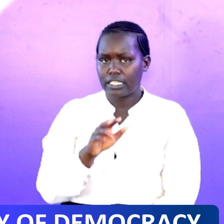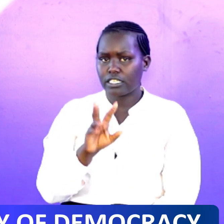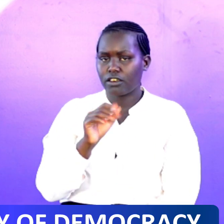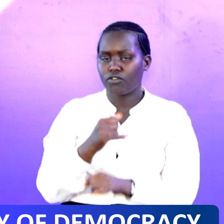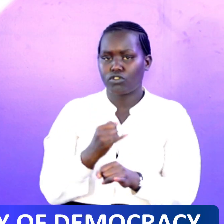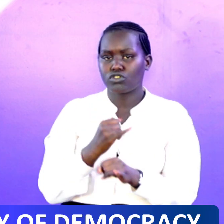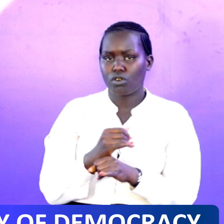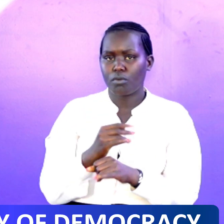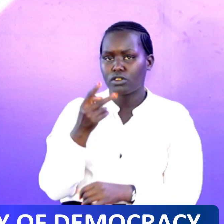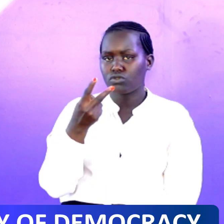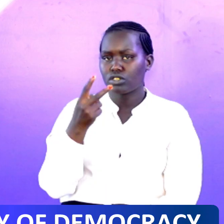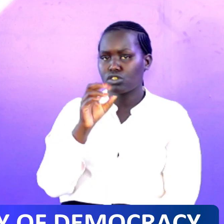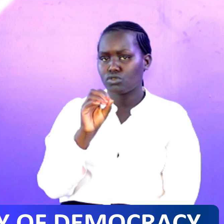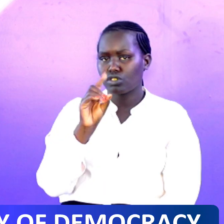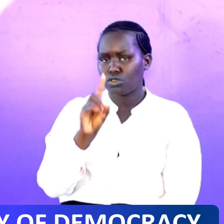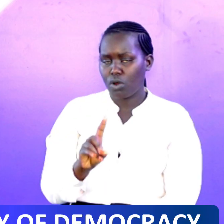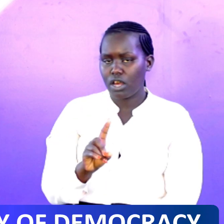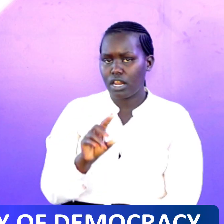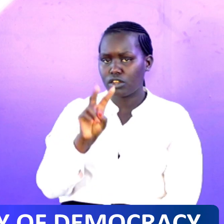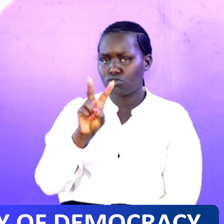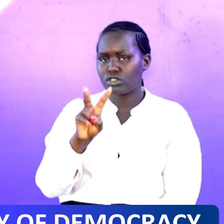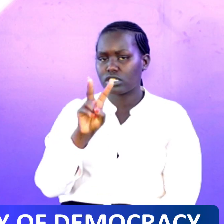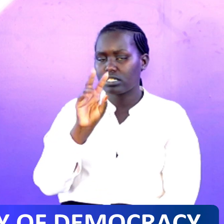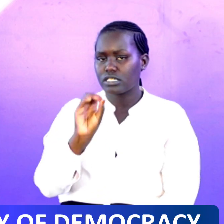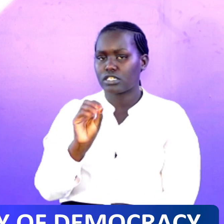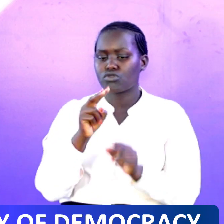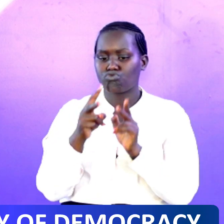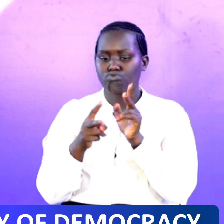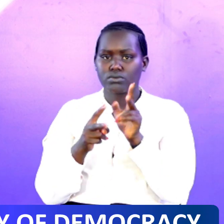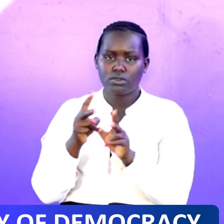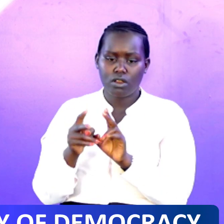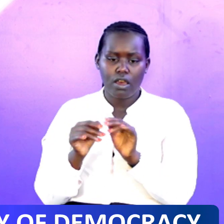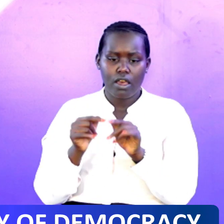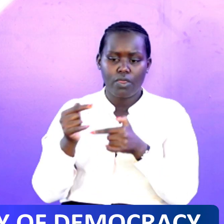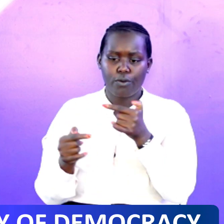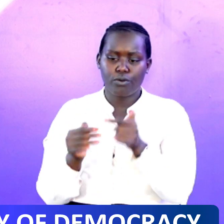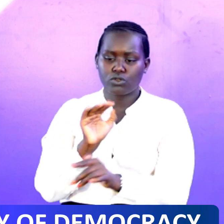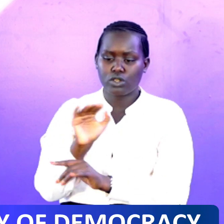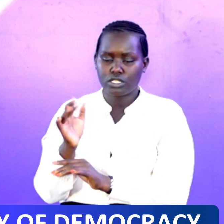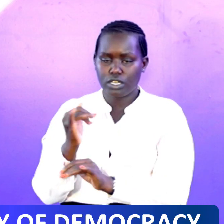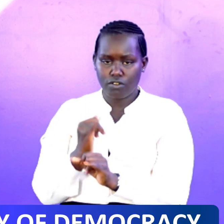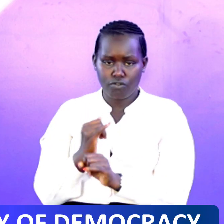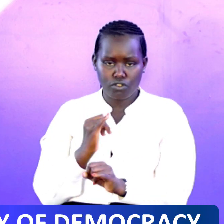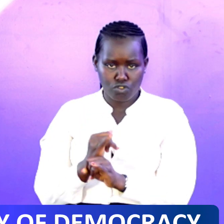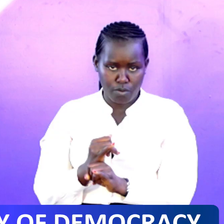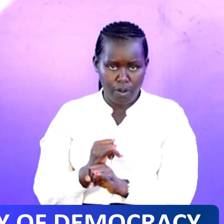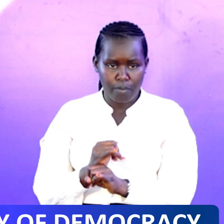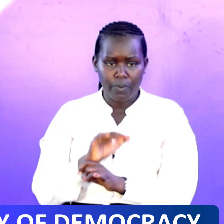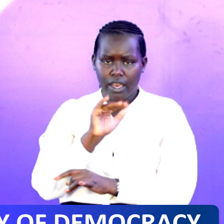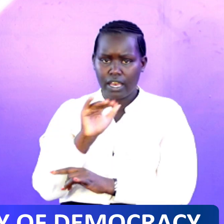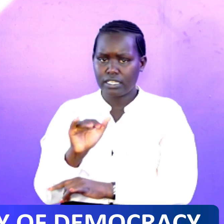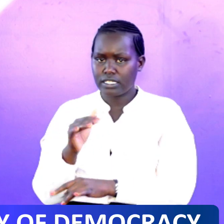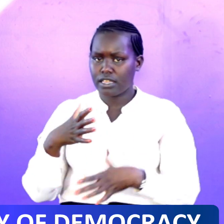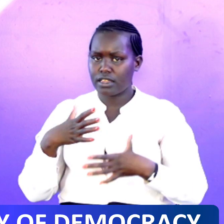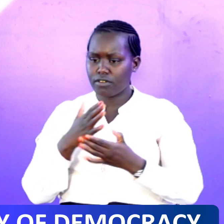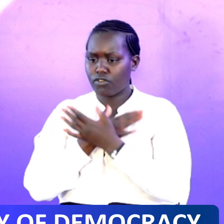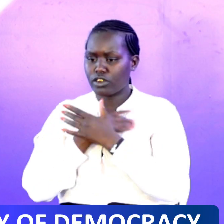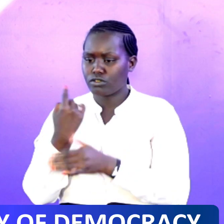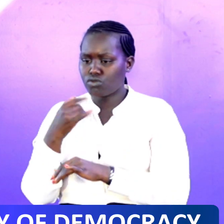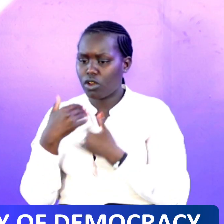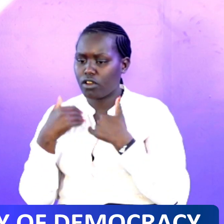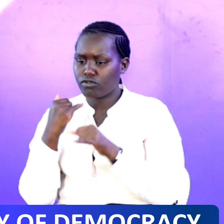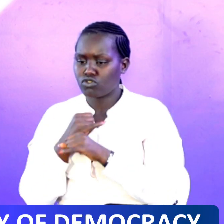they're still asking. So I've not seen someone who left. I also have relatives who are jobless. I have friends who are jobless. I've not seen them getting these jobs he's talking